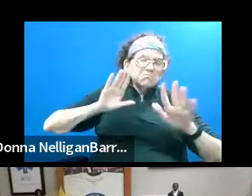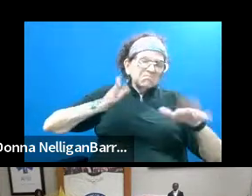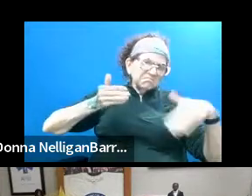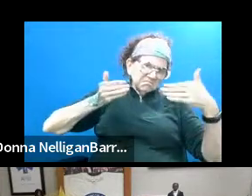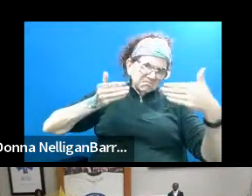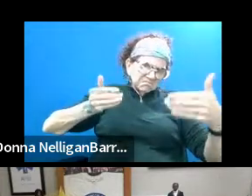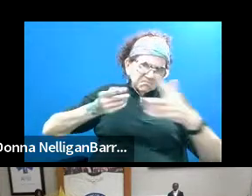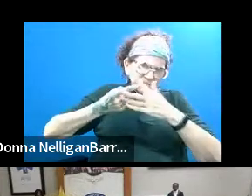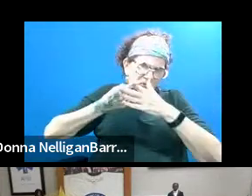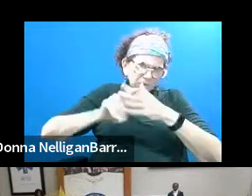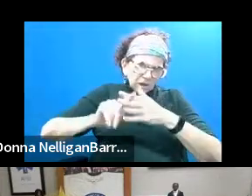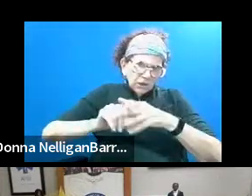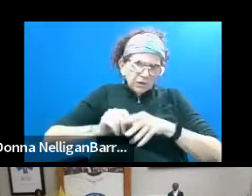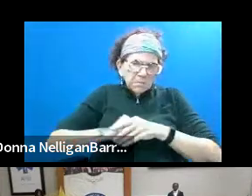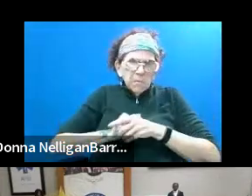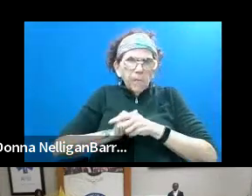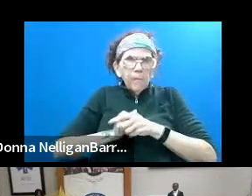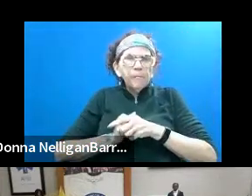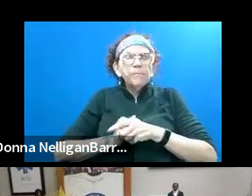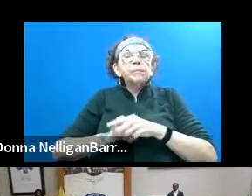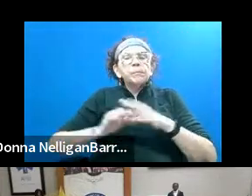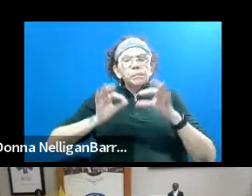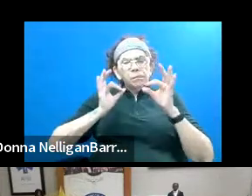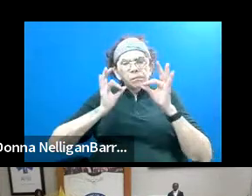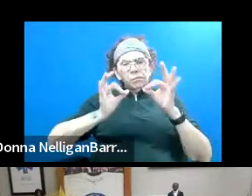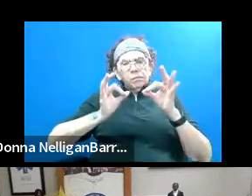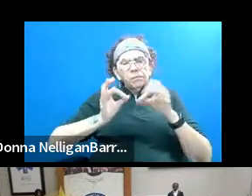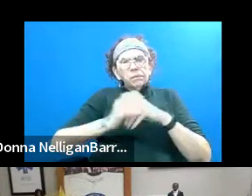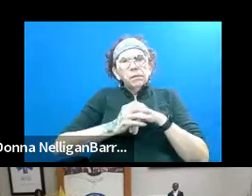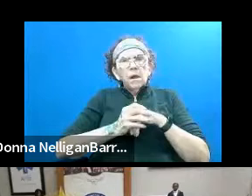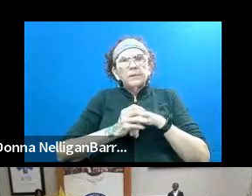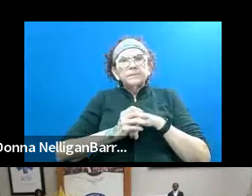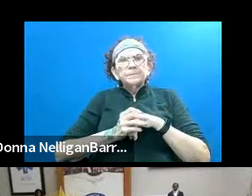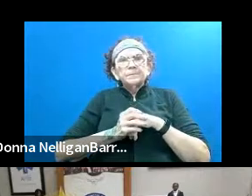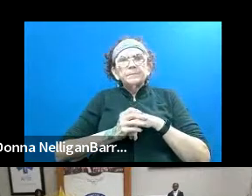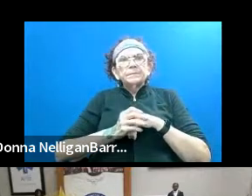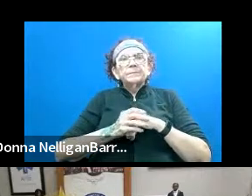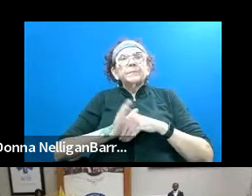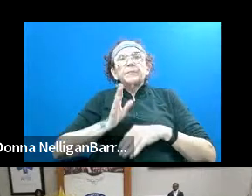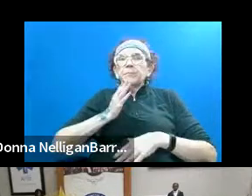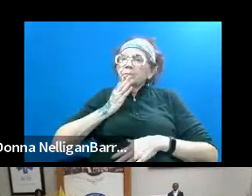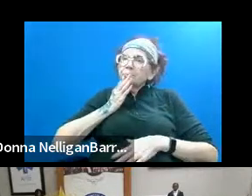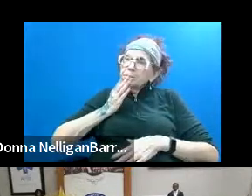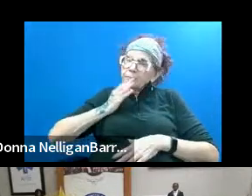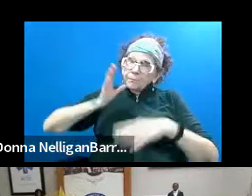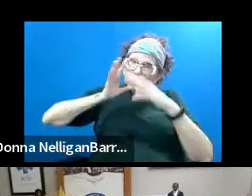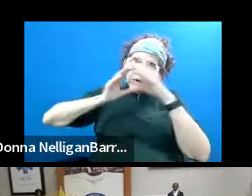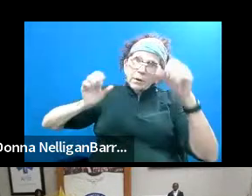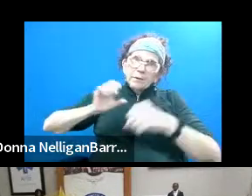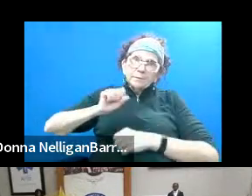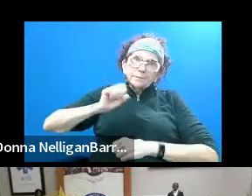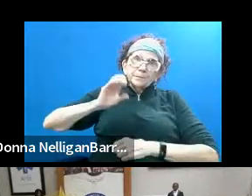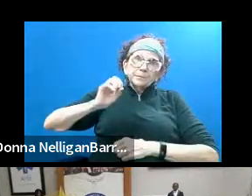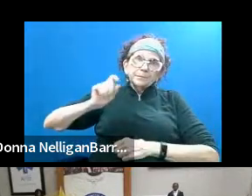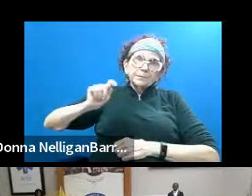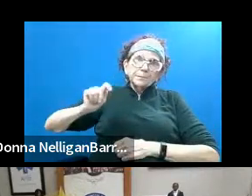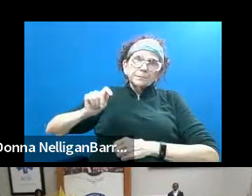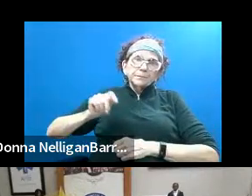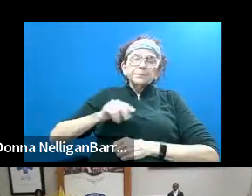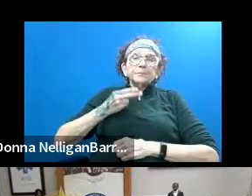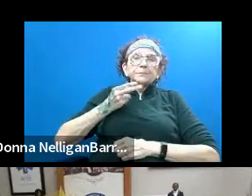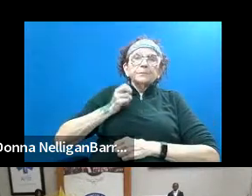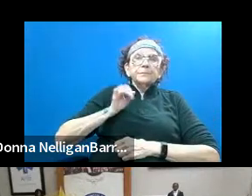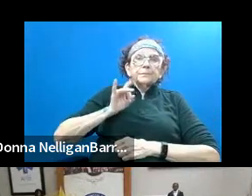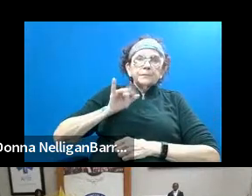Okay. Thank you, Council President Scott. Heidi, if it's okay with you, I think maybe I will lead things off